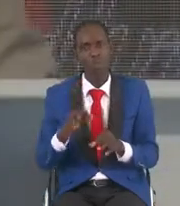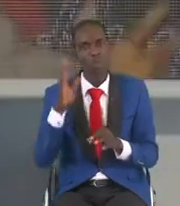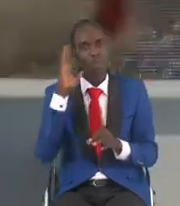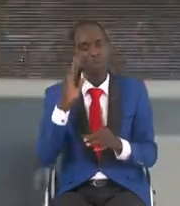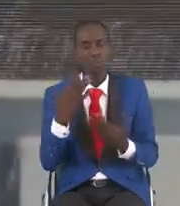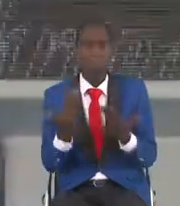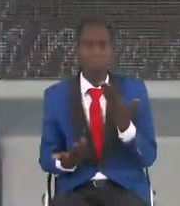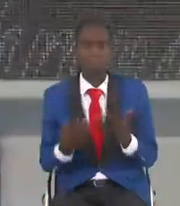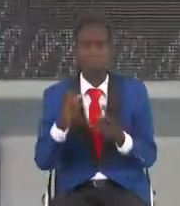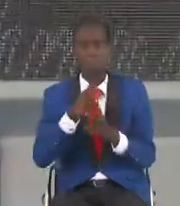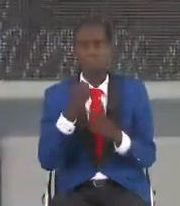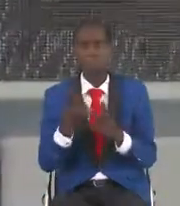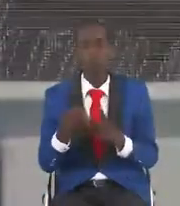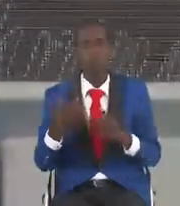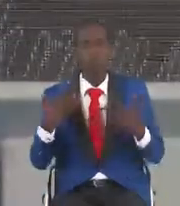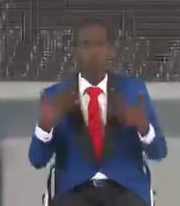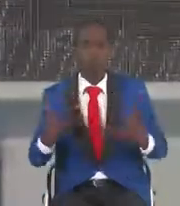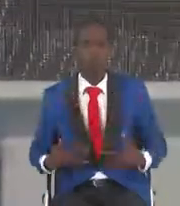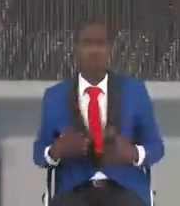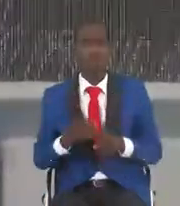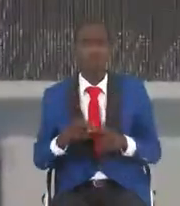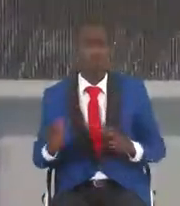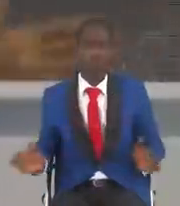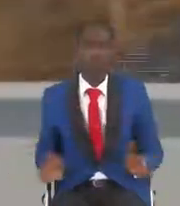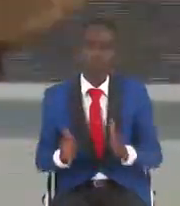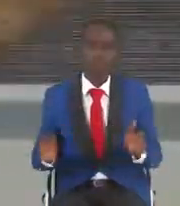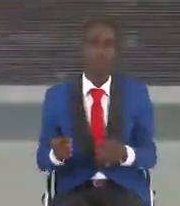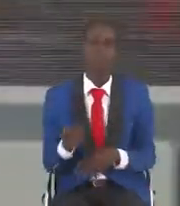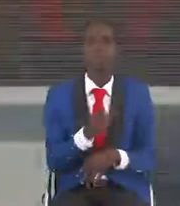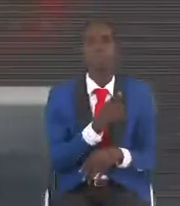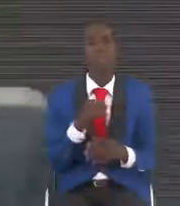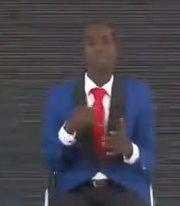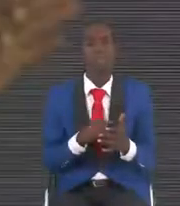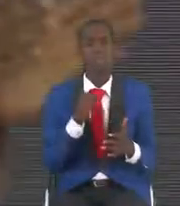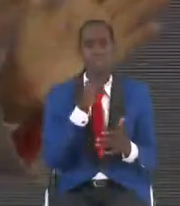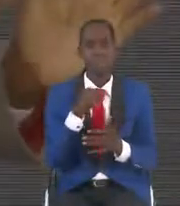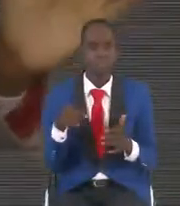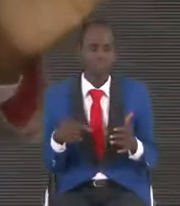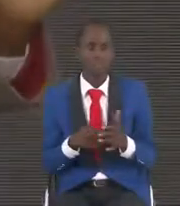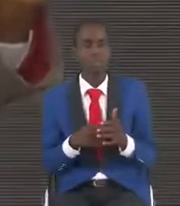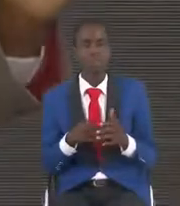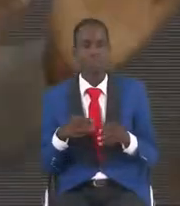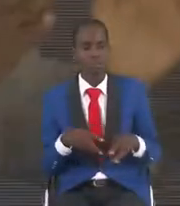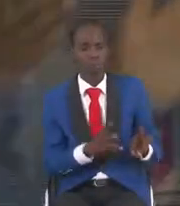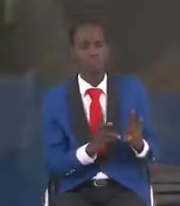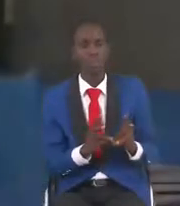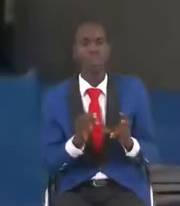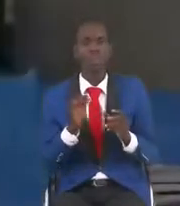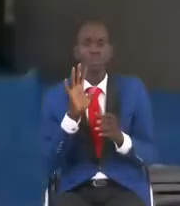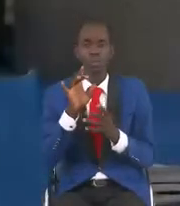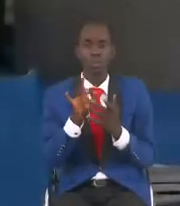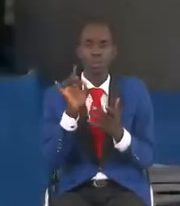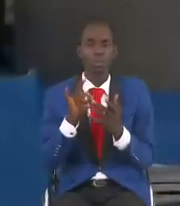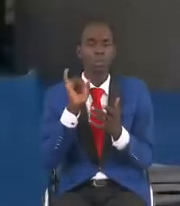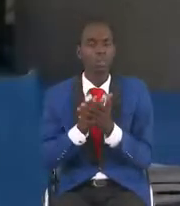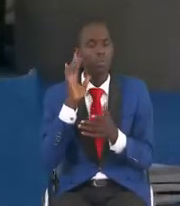or encourage you. It is the stream that will either make you a victim